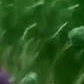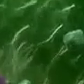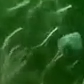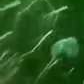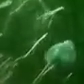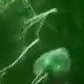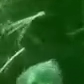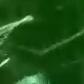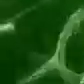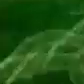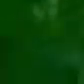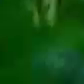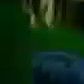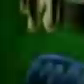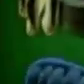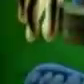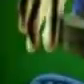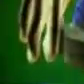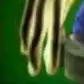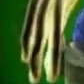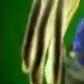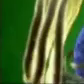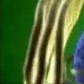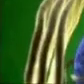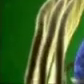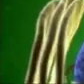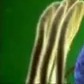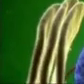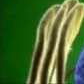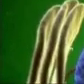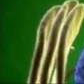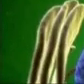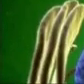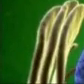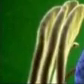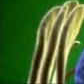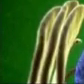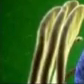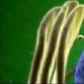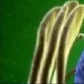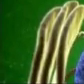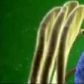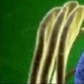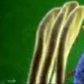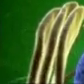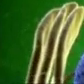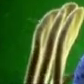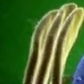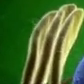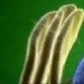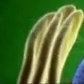cells, these sugars combine to proteins and form the so-called glycoproteins.